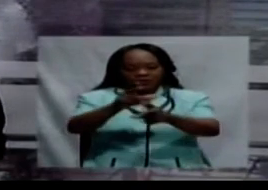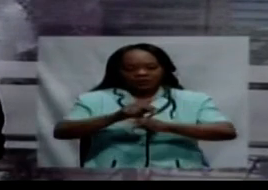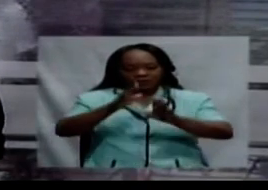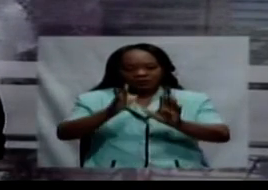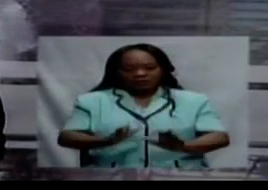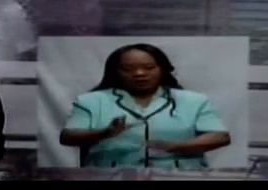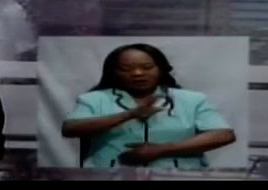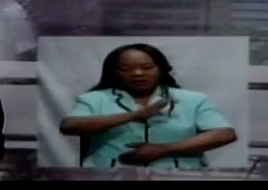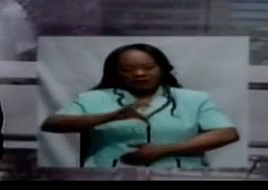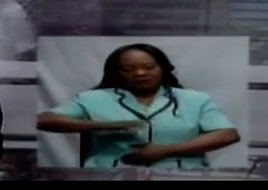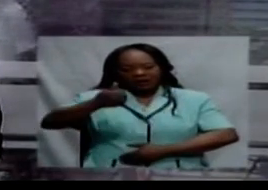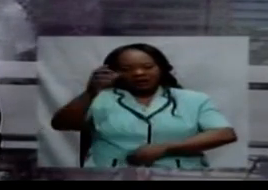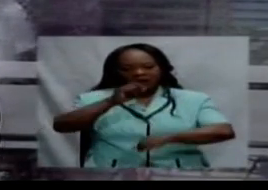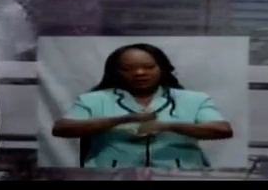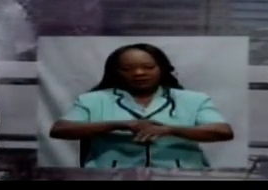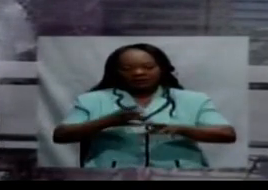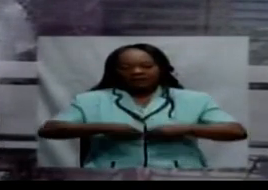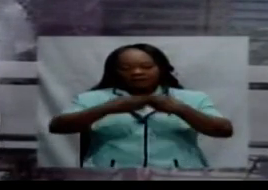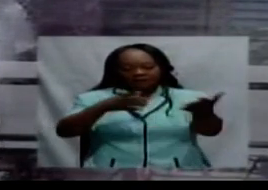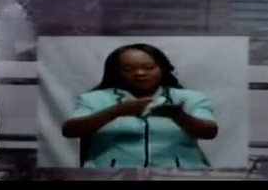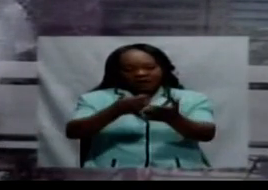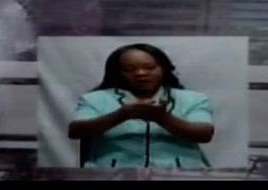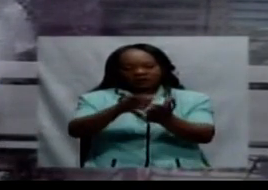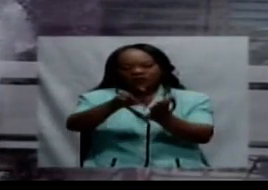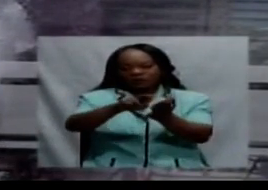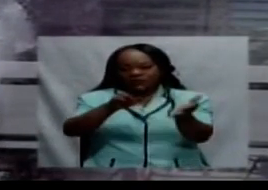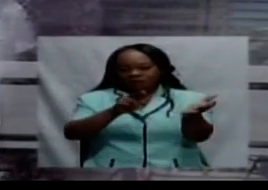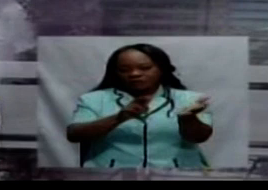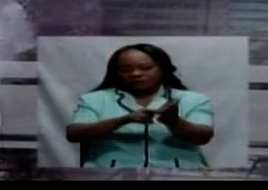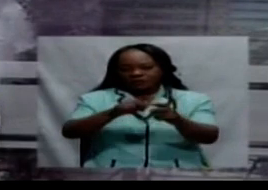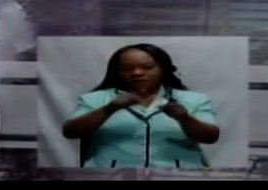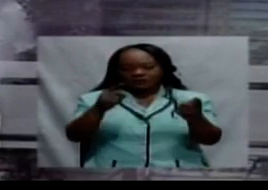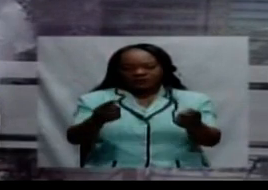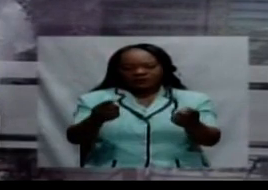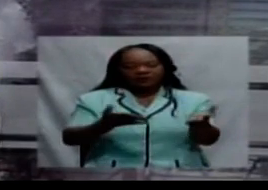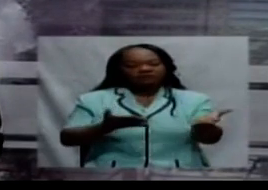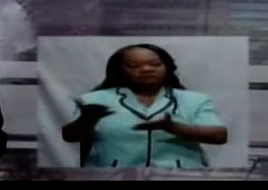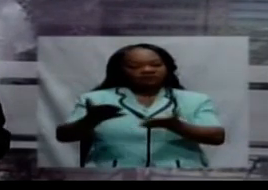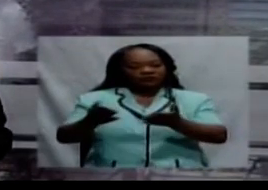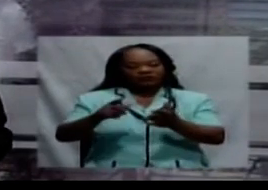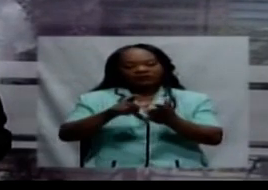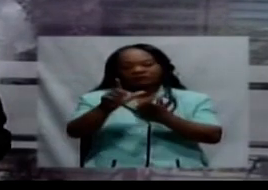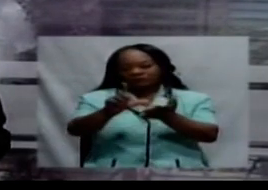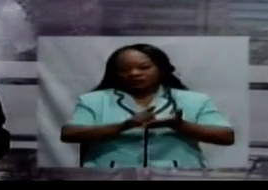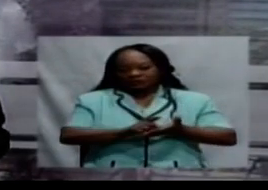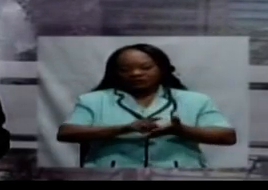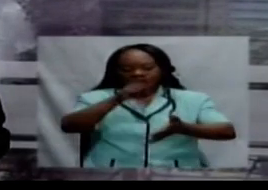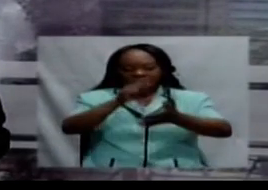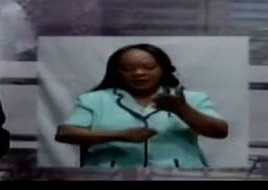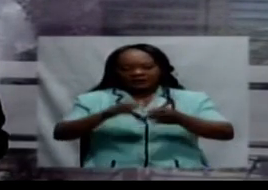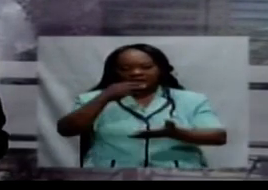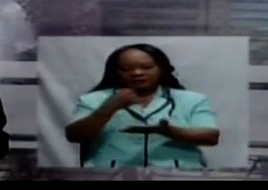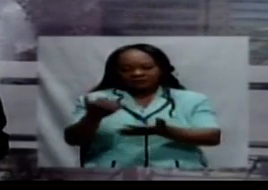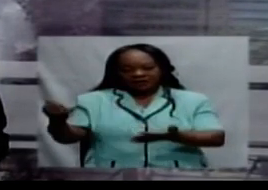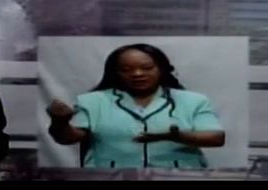company had at any time submitted its financial records for purposes of accessing any service, such as loans or tax matters, to submit